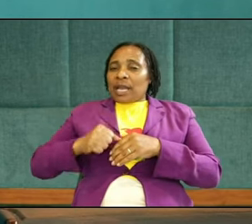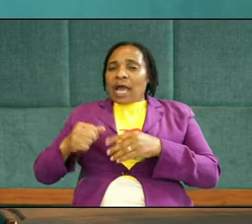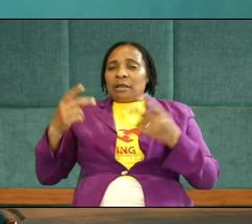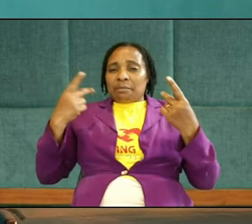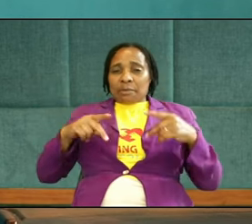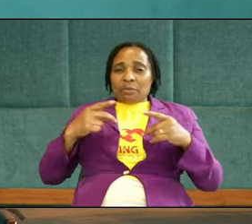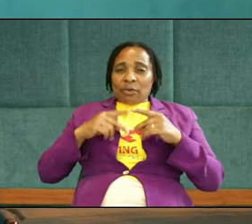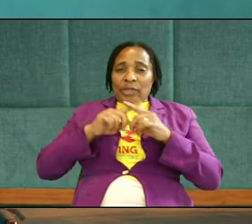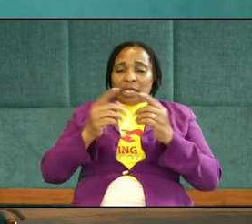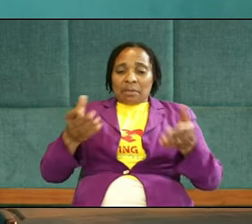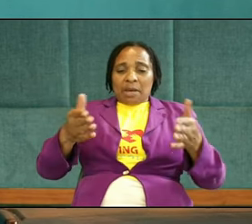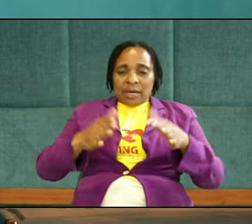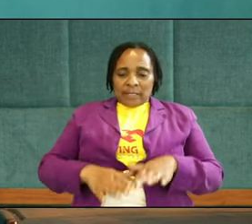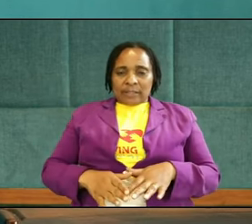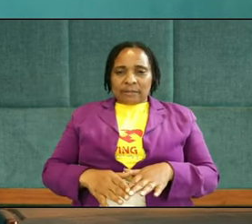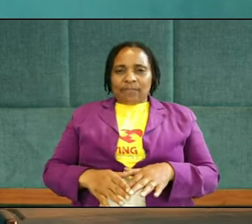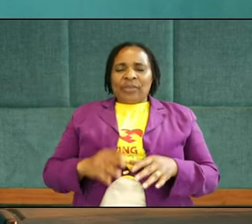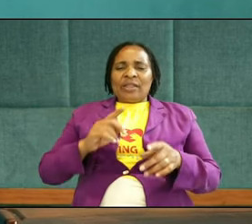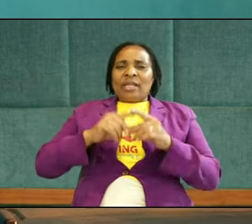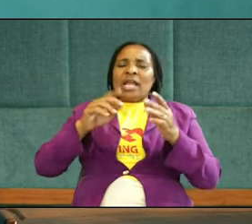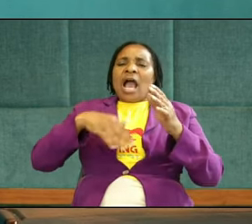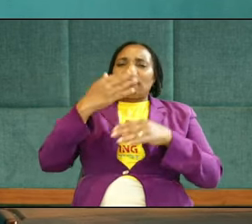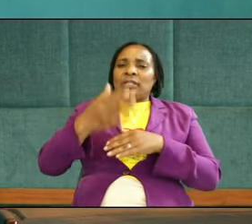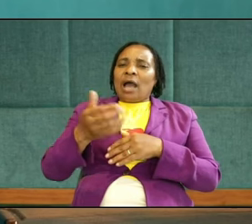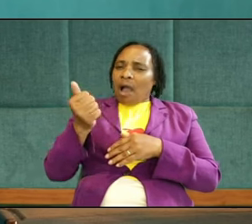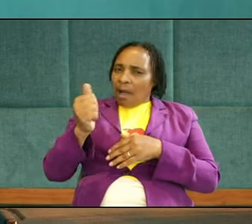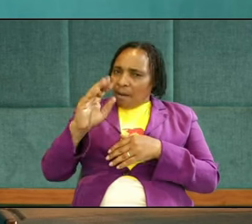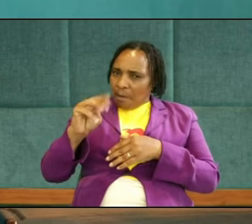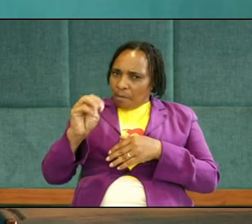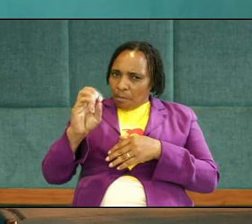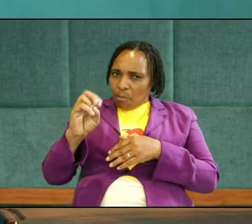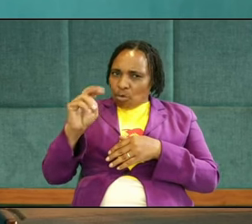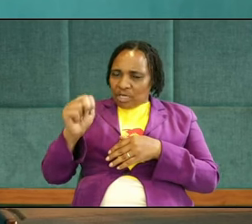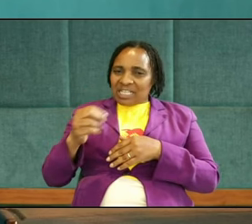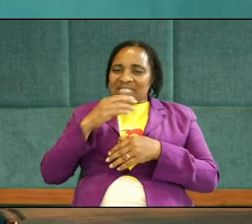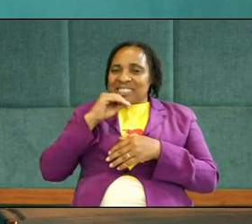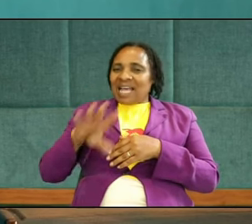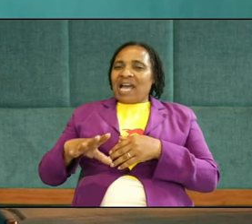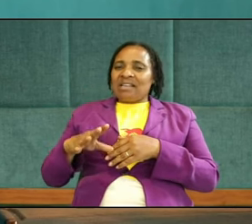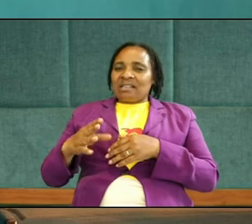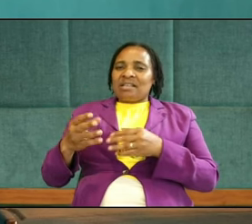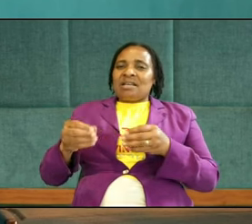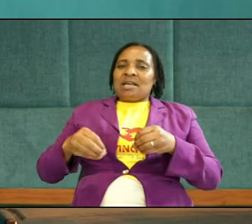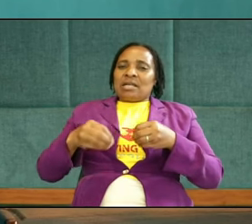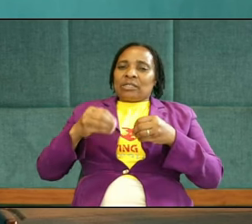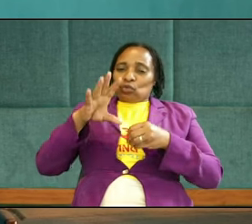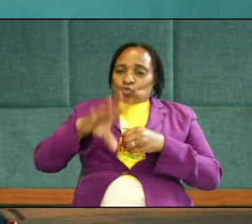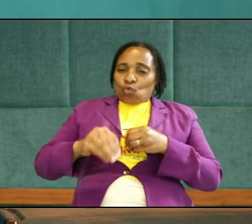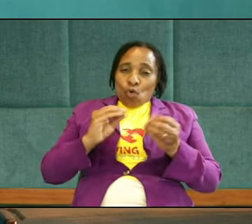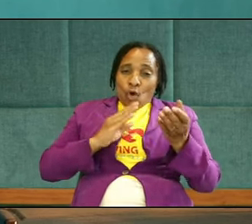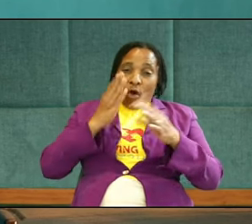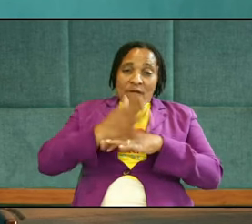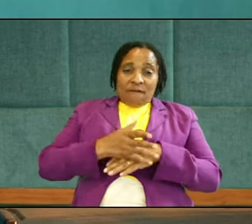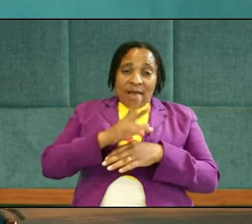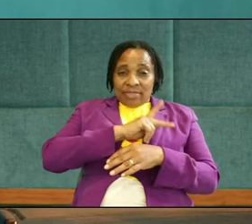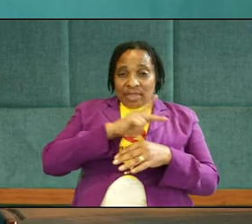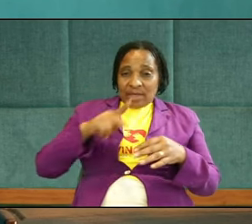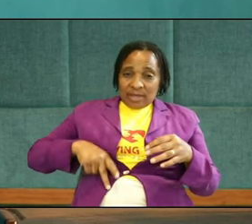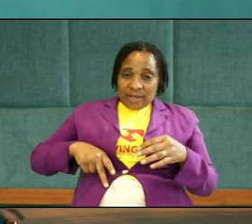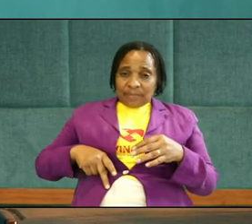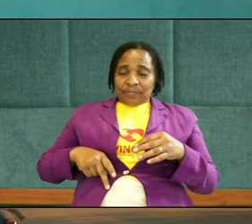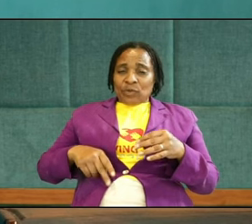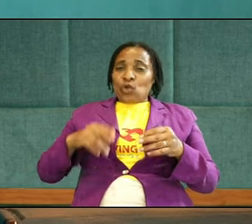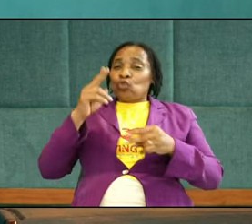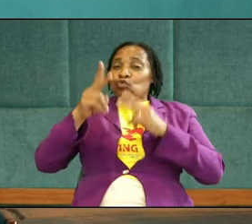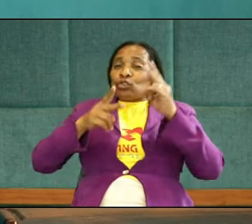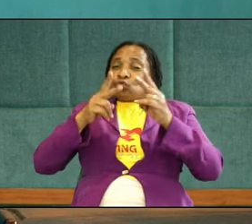And afterwards, Amon, his son, succeeded him as the king. Amon was 22 years old when he